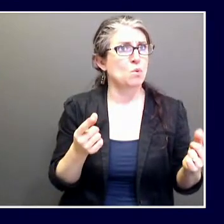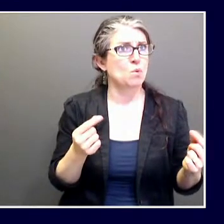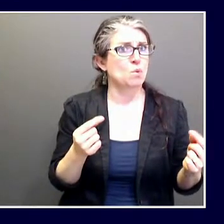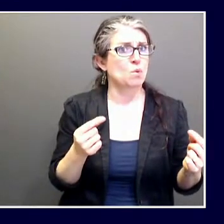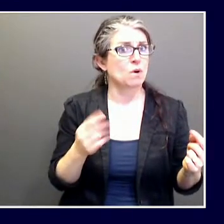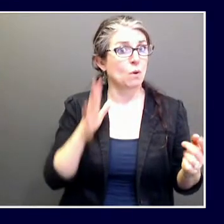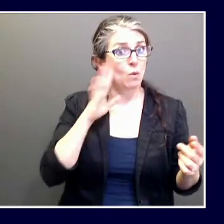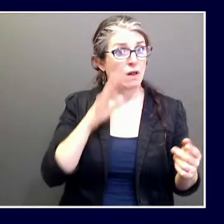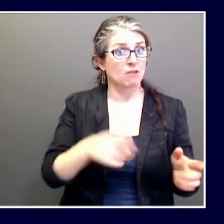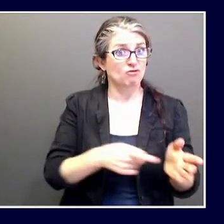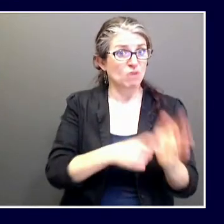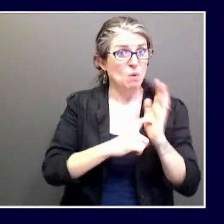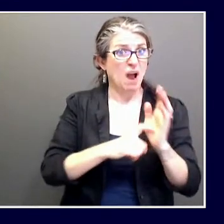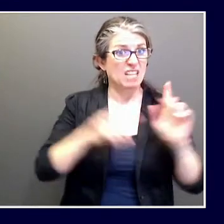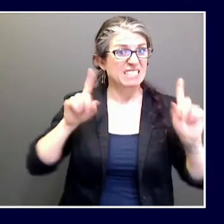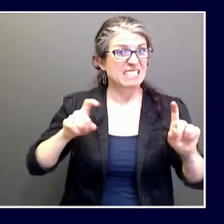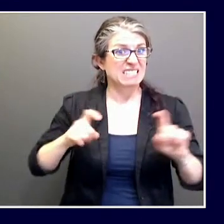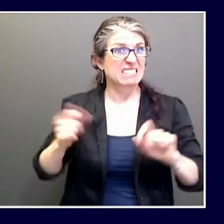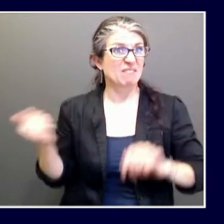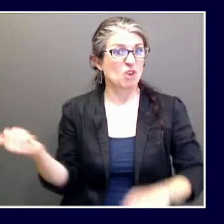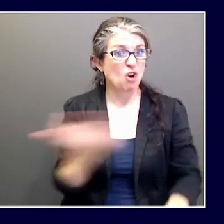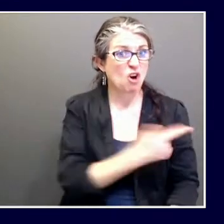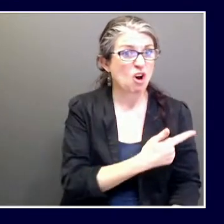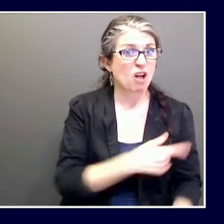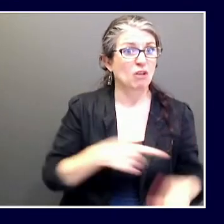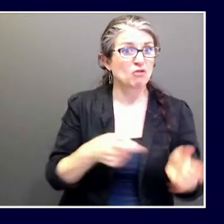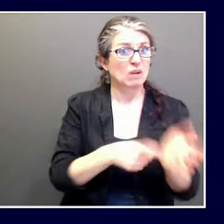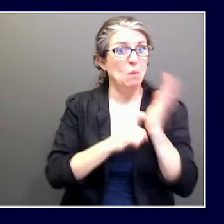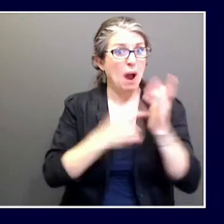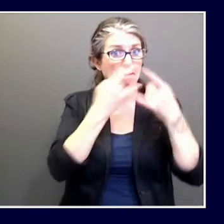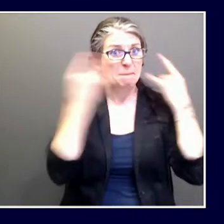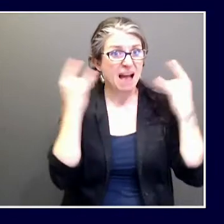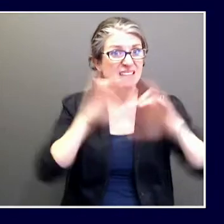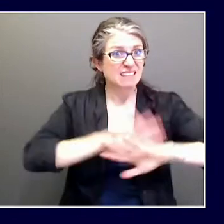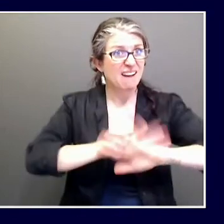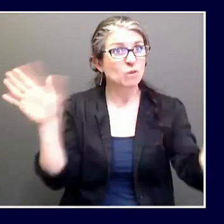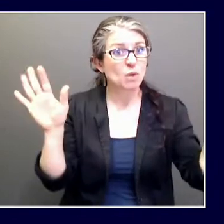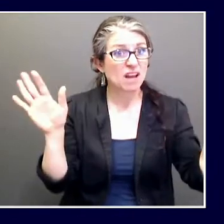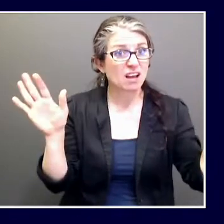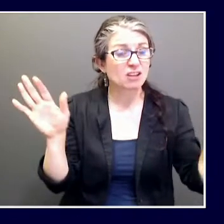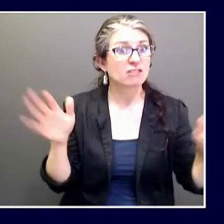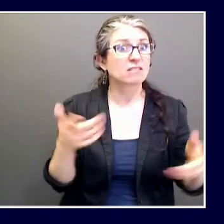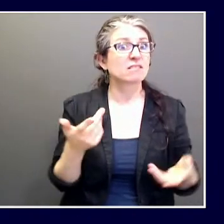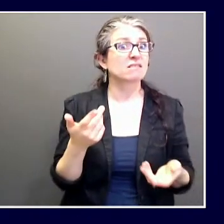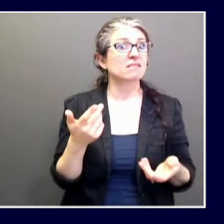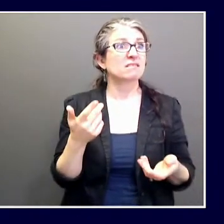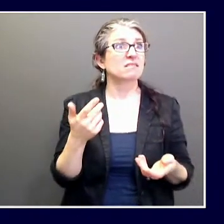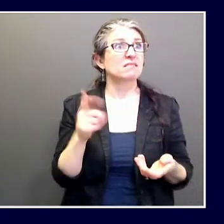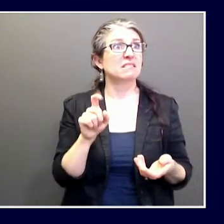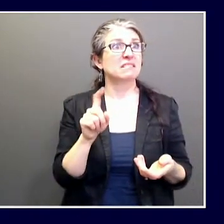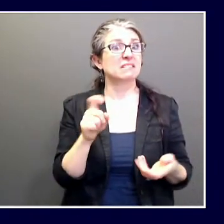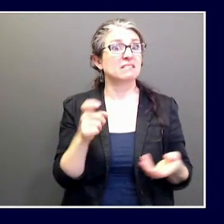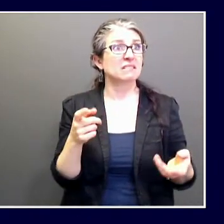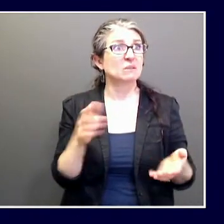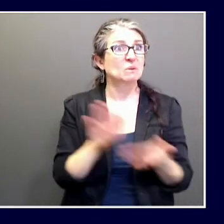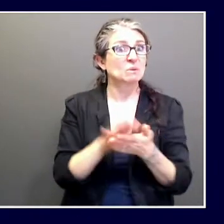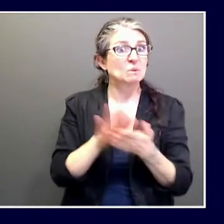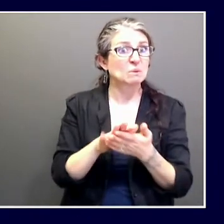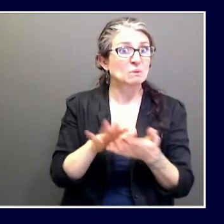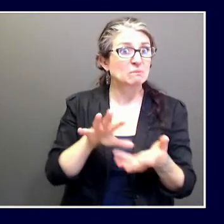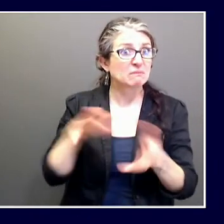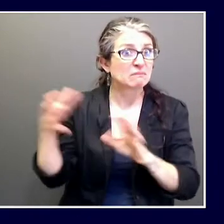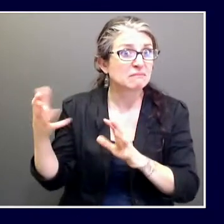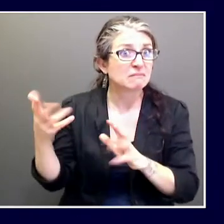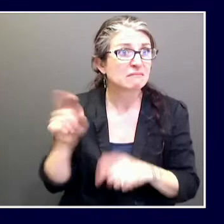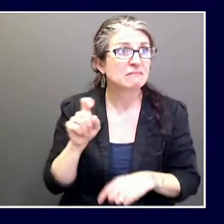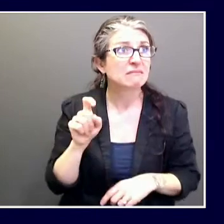closing schools again? Well, Crystal, without knowing, so there's a big if there, if it becomes dominant, that we don't know